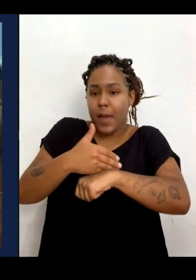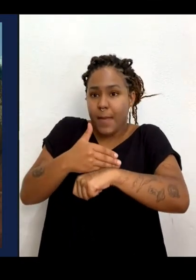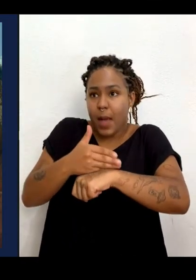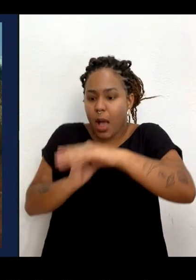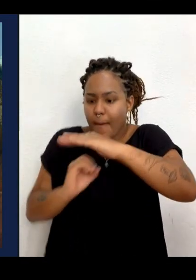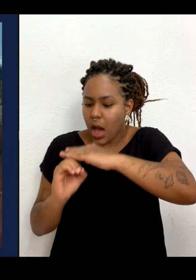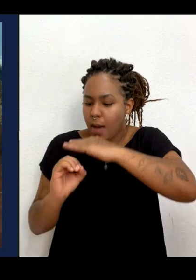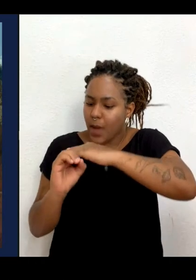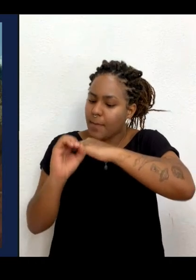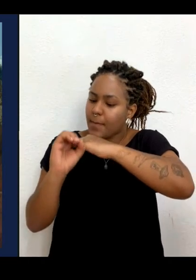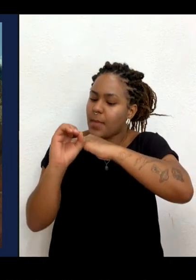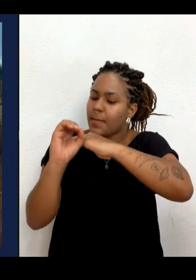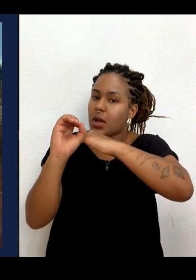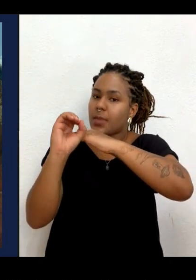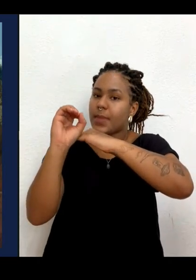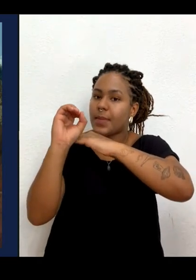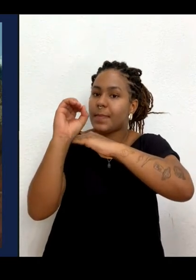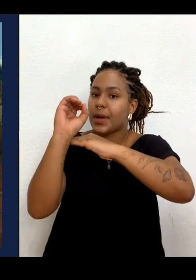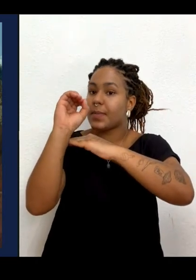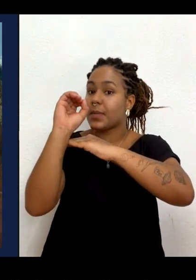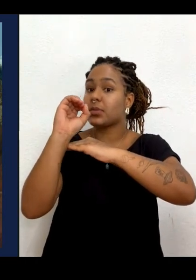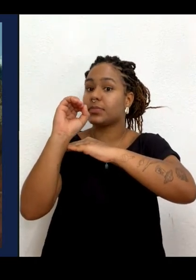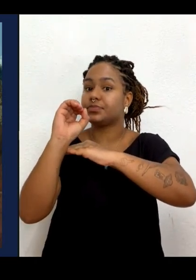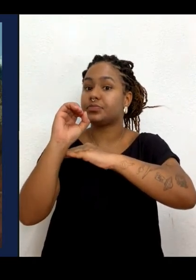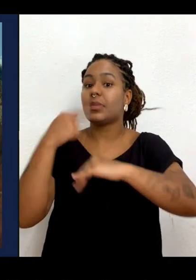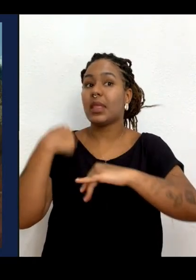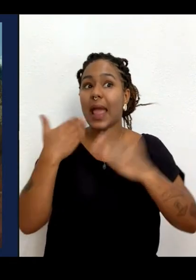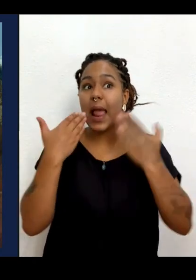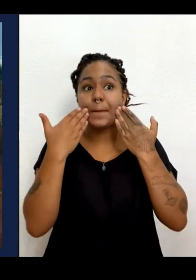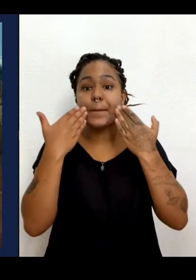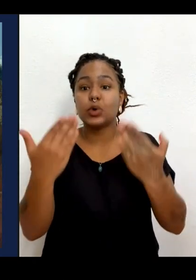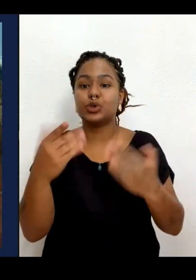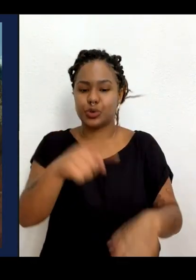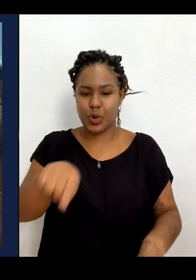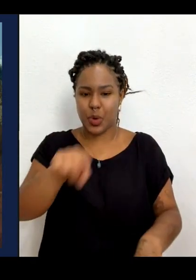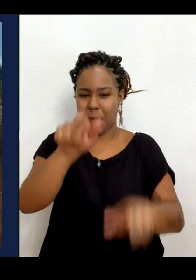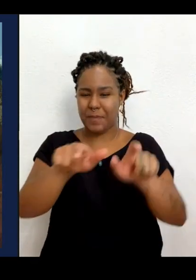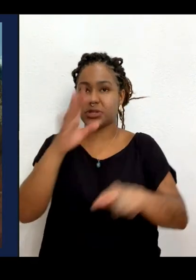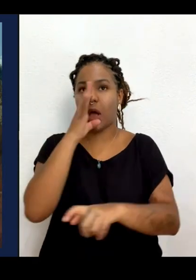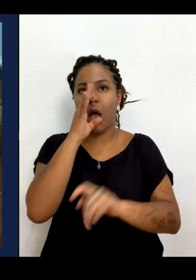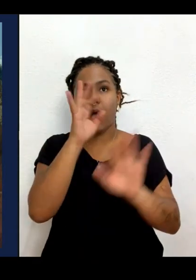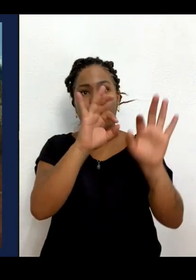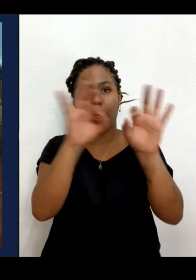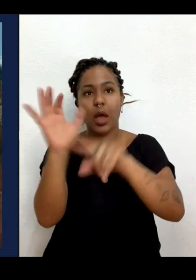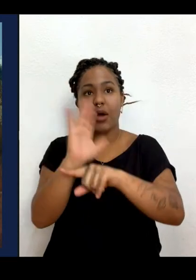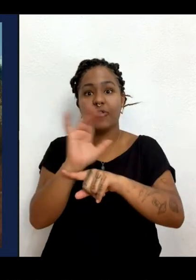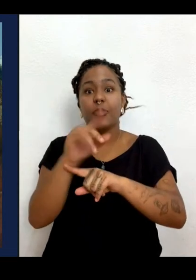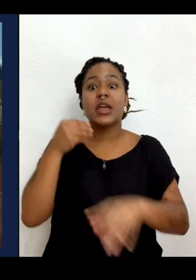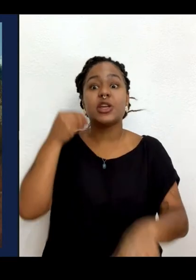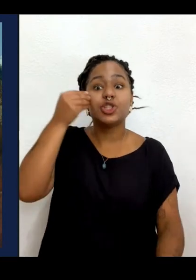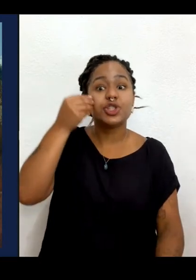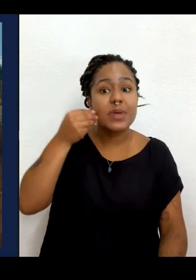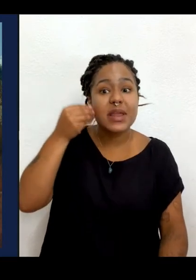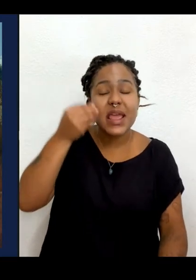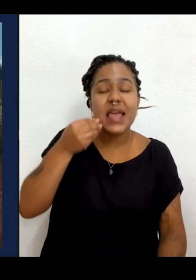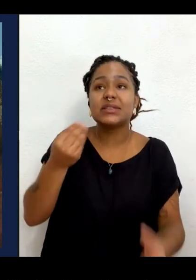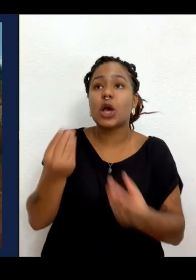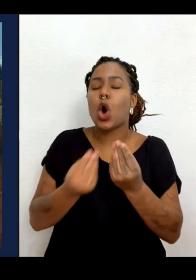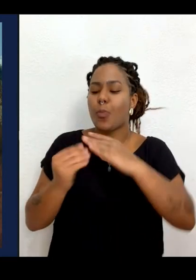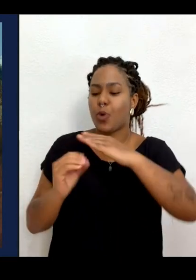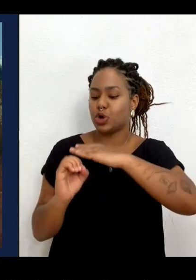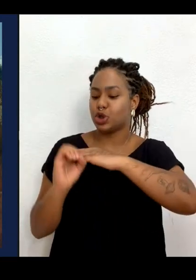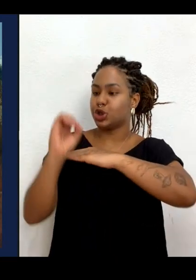unmediated experience of the sun gradually covered the light covering the land below with a veil of warmth and color